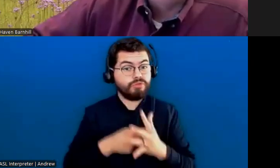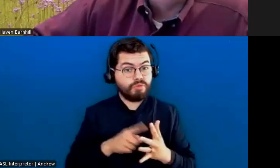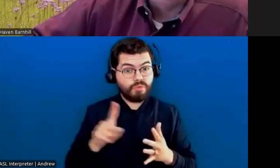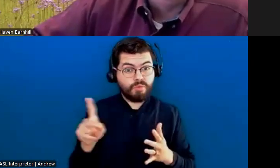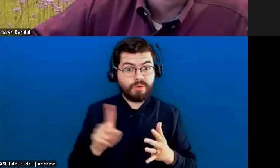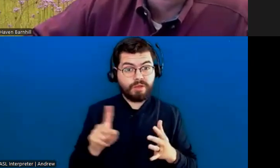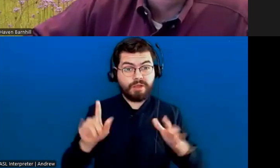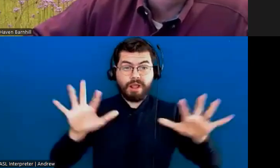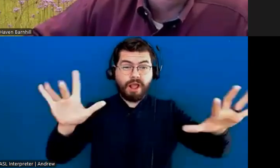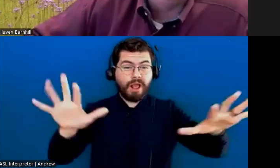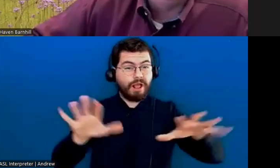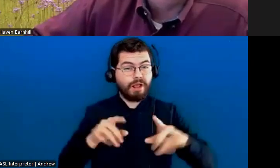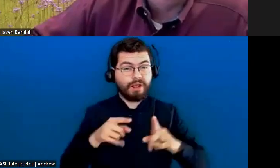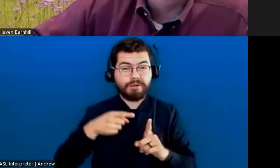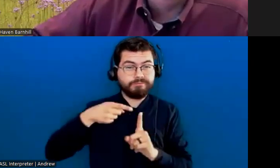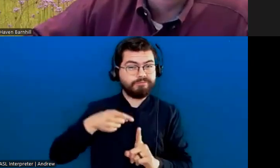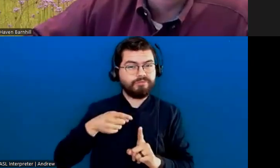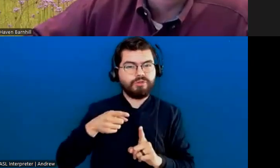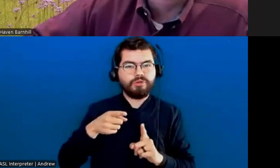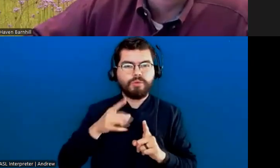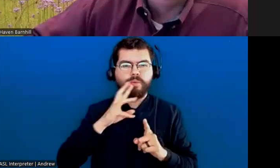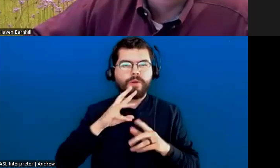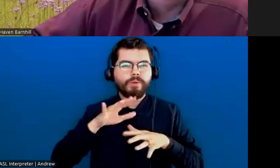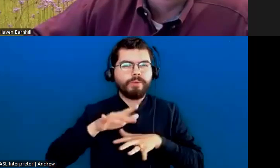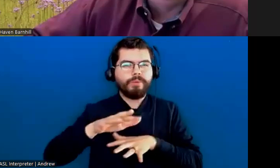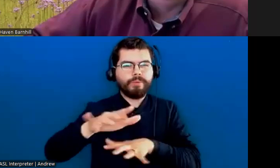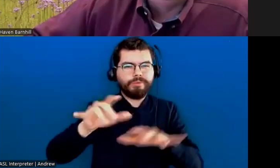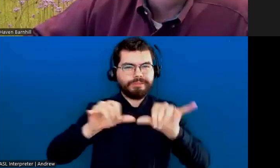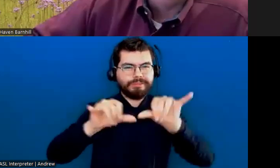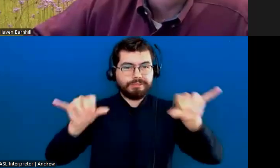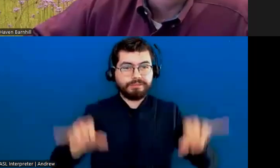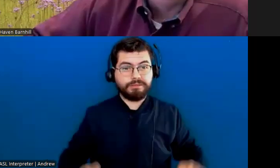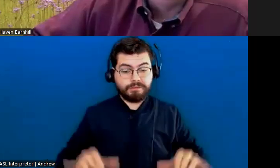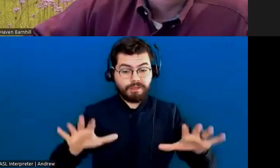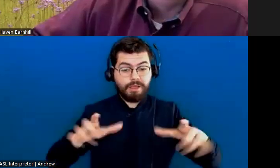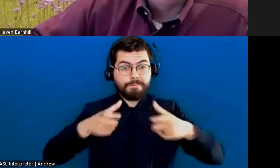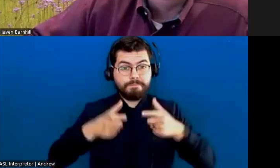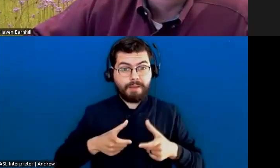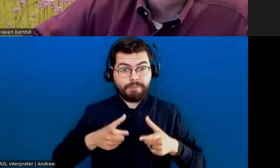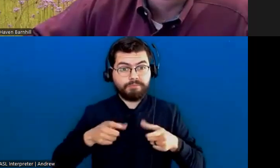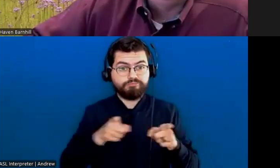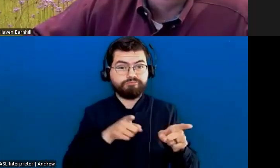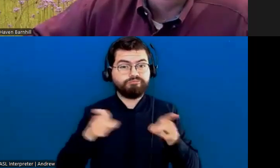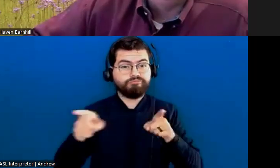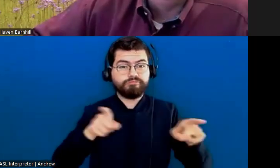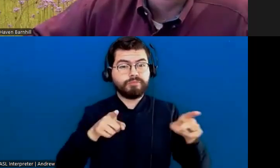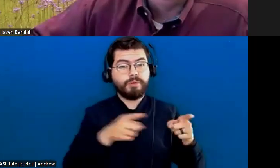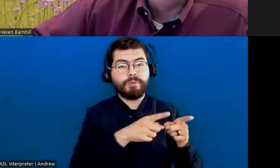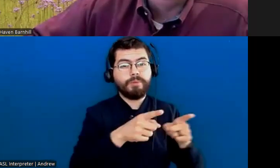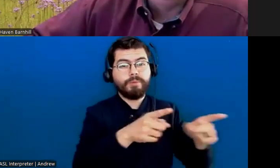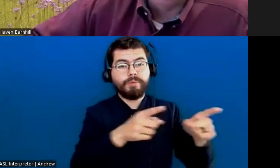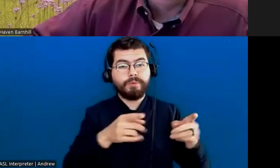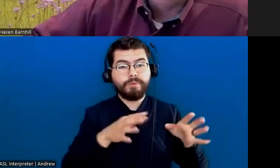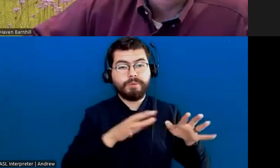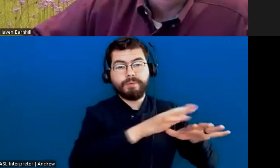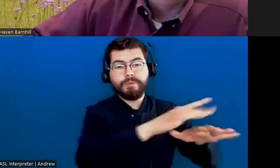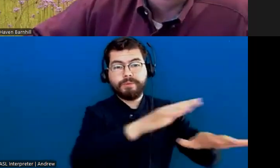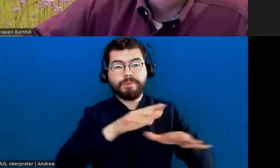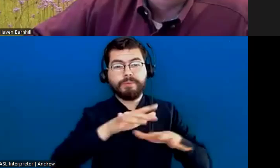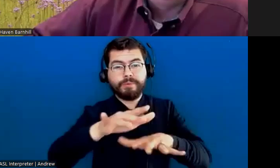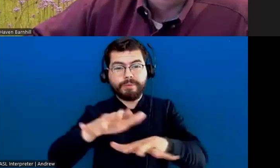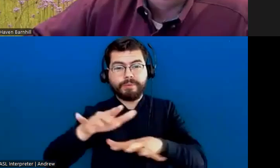systems coming out of the Carolinas. Those sites, when they were abandoned, came back, they